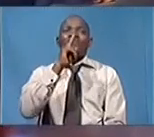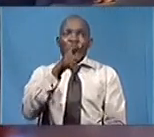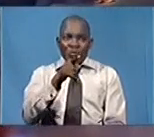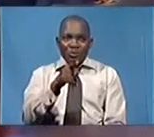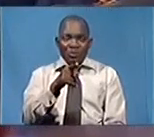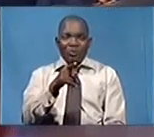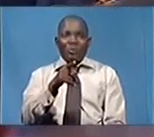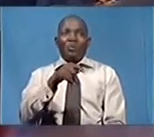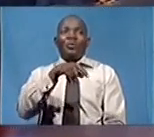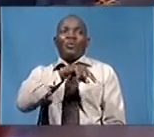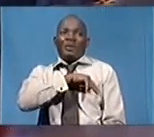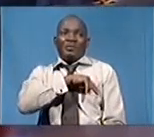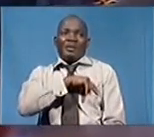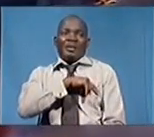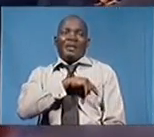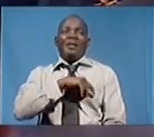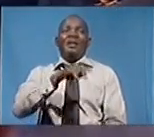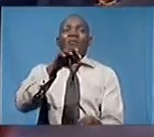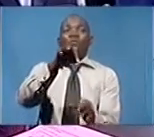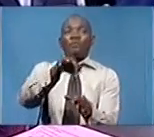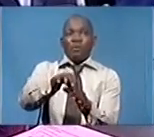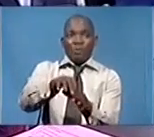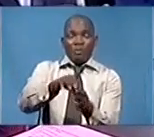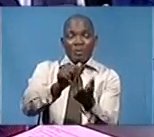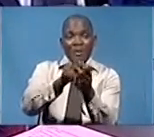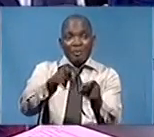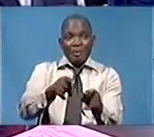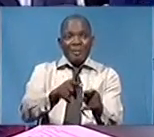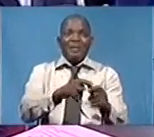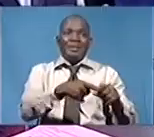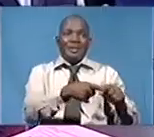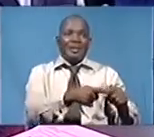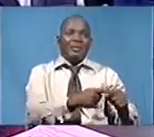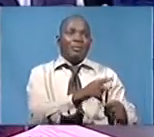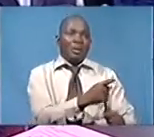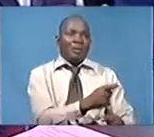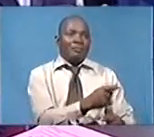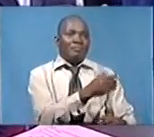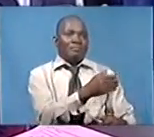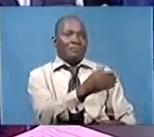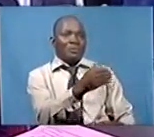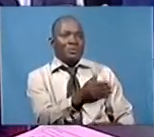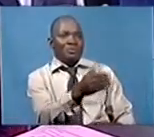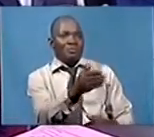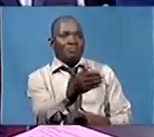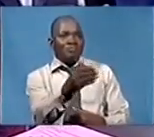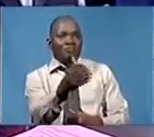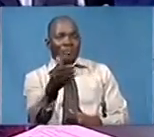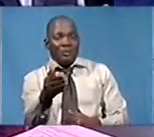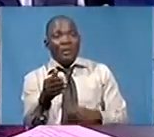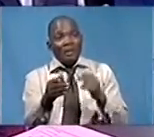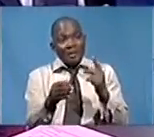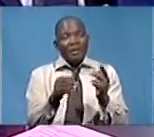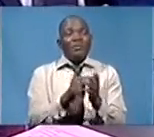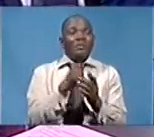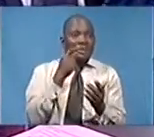least qualified to vote. It means that person has gone through a process, has been determined that the person is above 18 and the